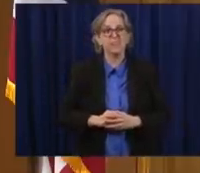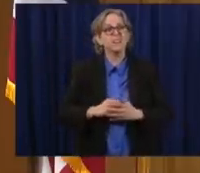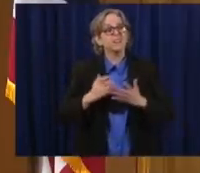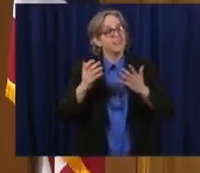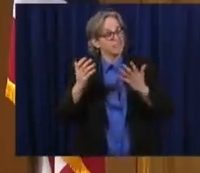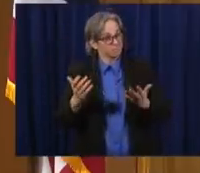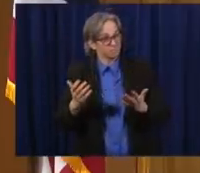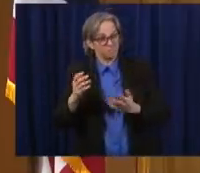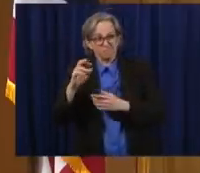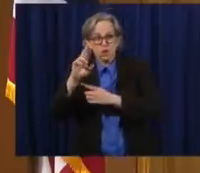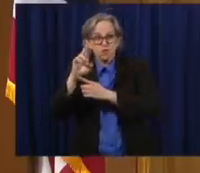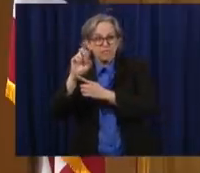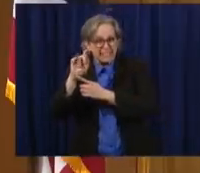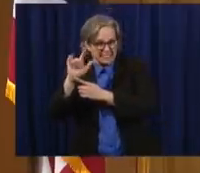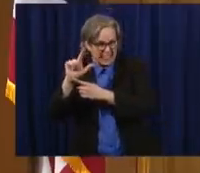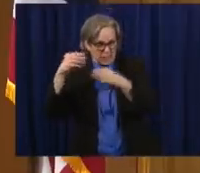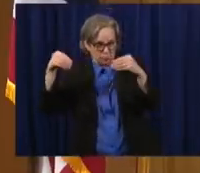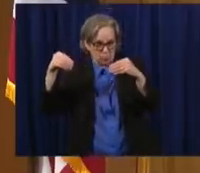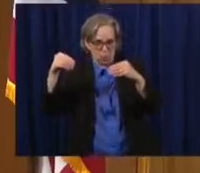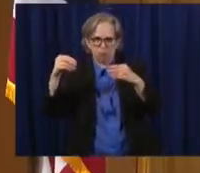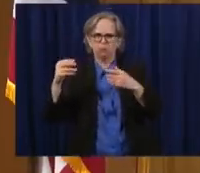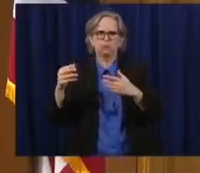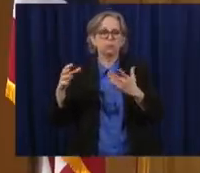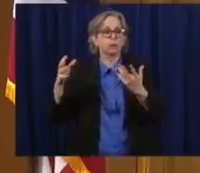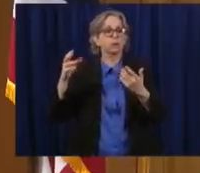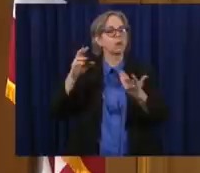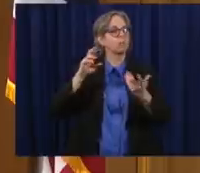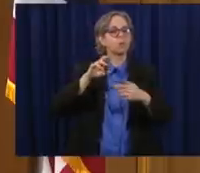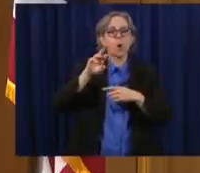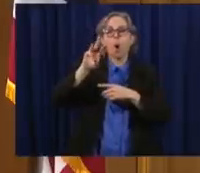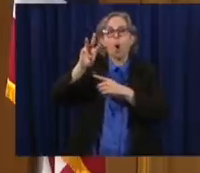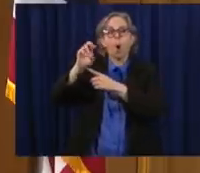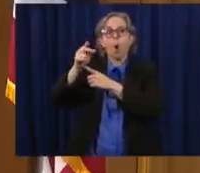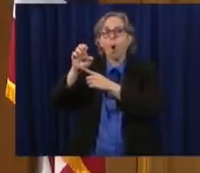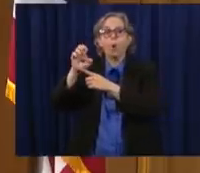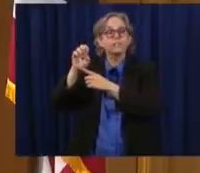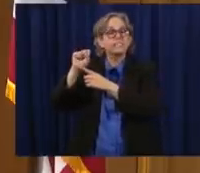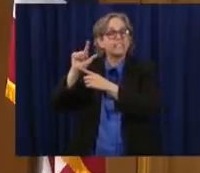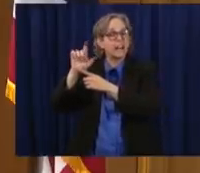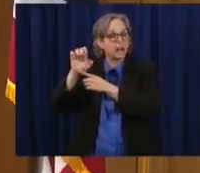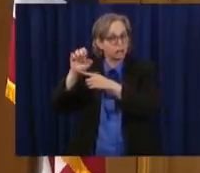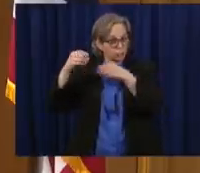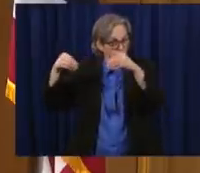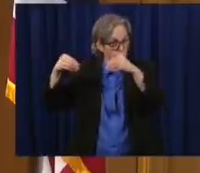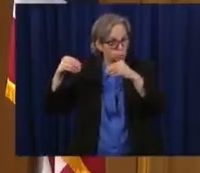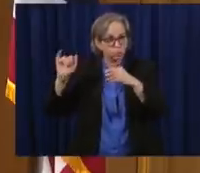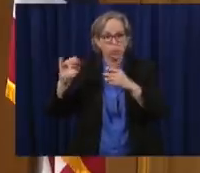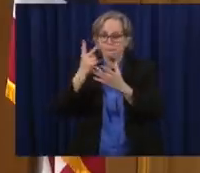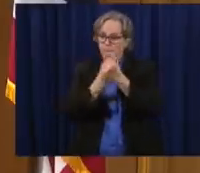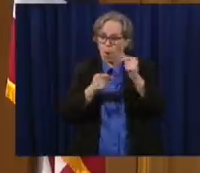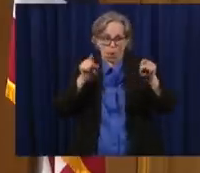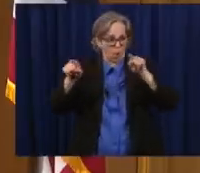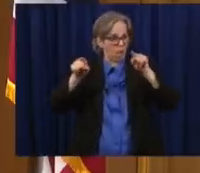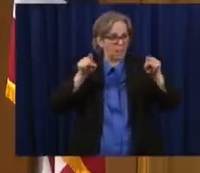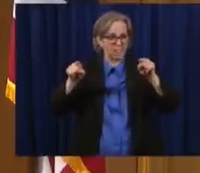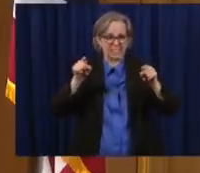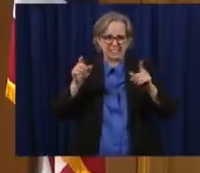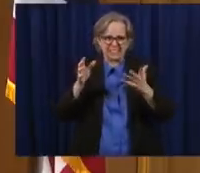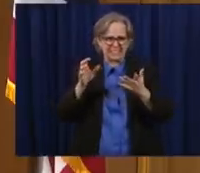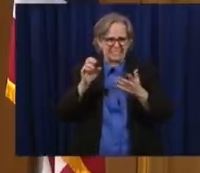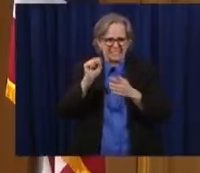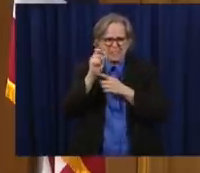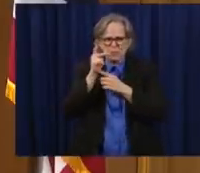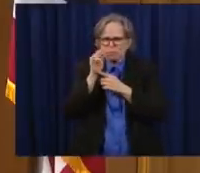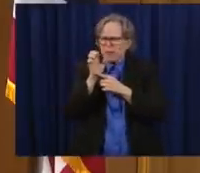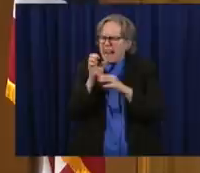in the wholesale operations, or where you aren't meeting the public. Again, space is a key. So in retail,